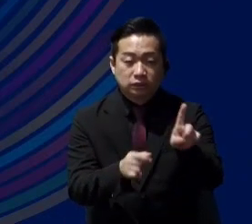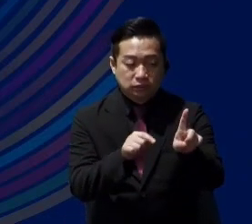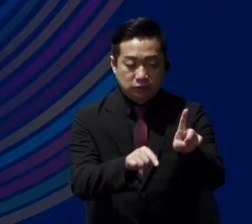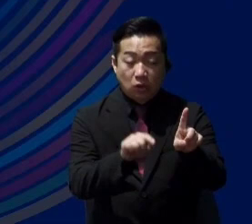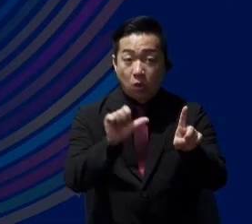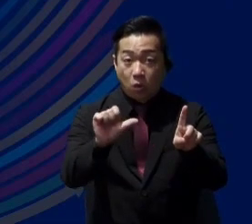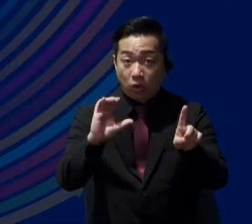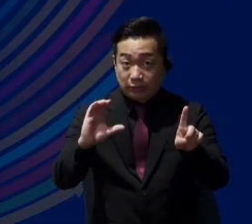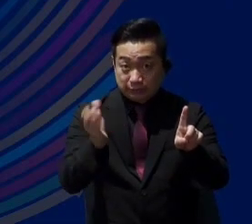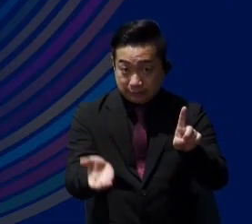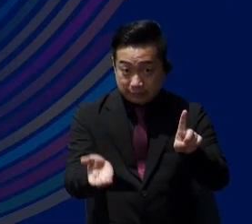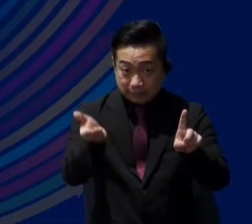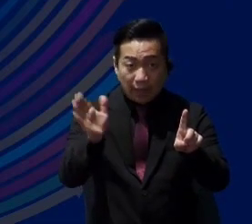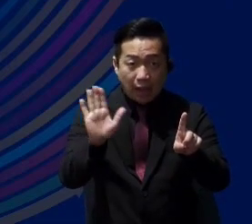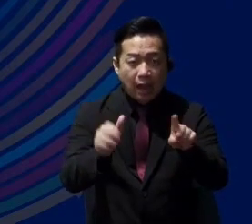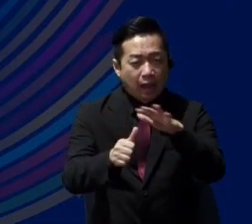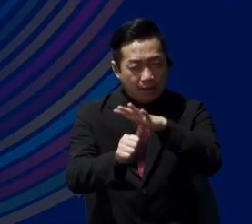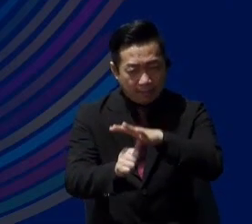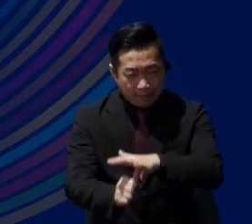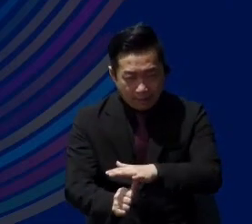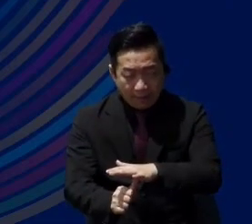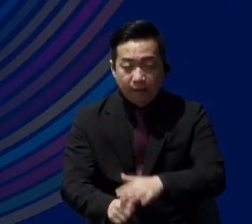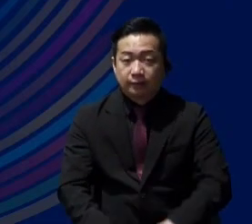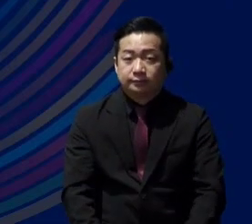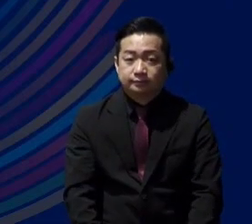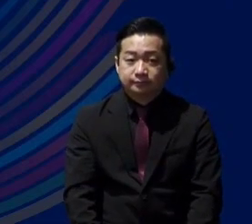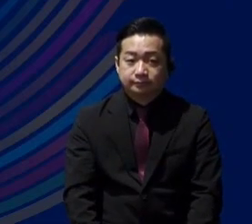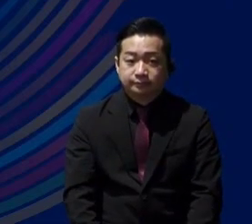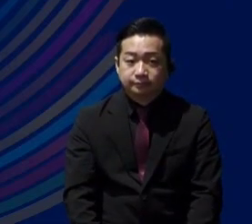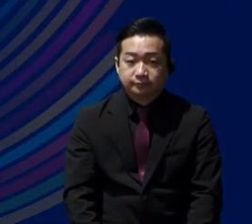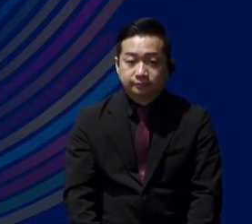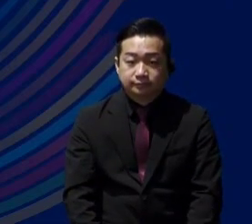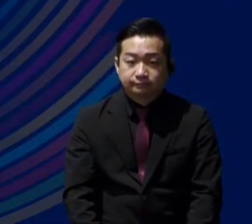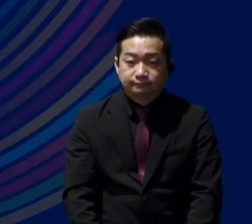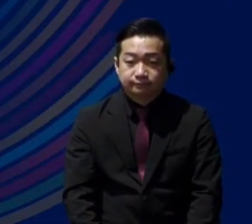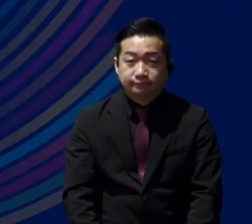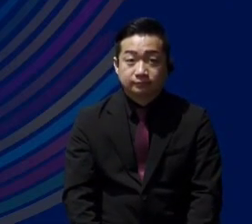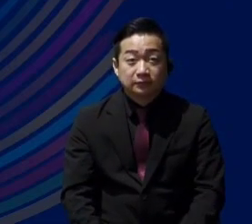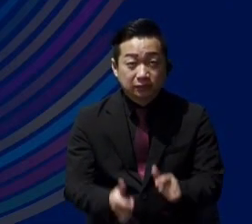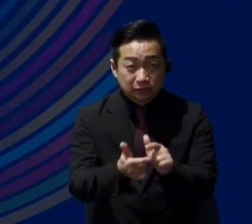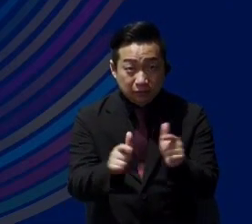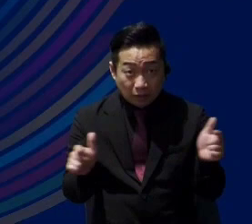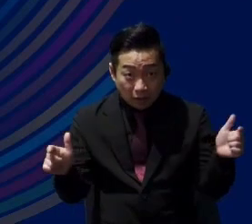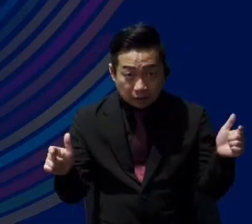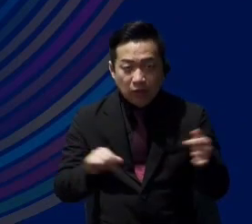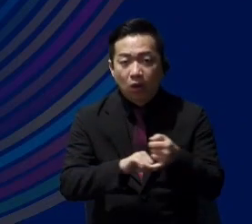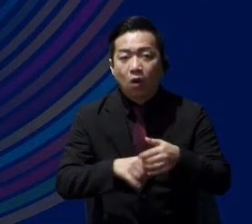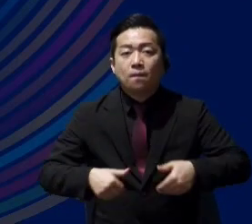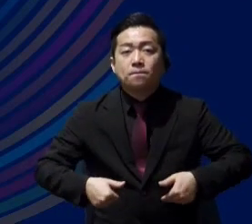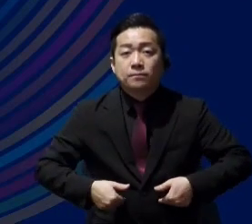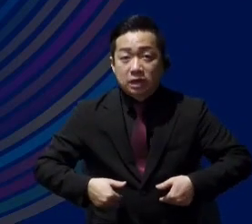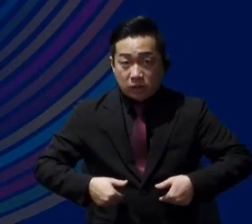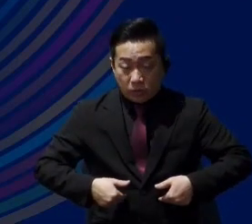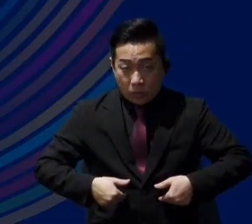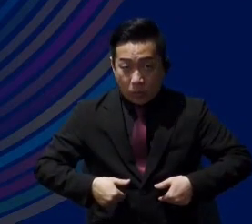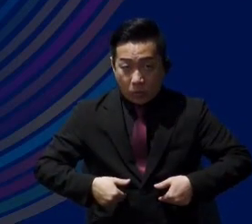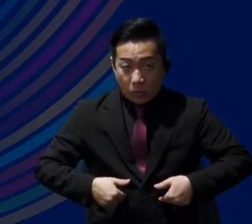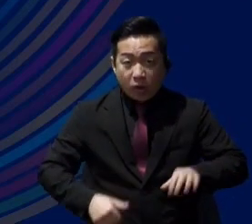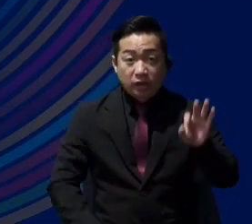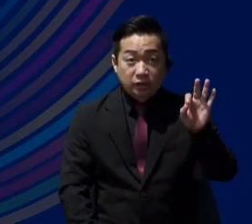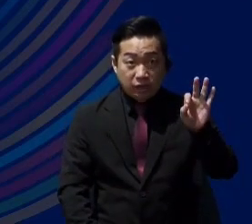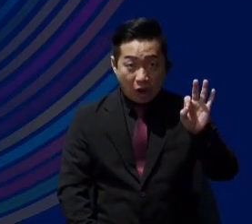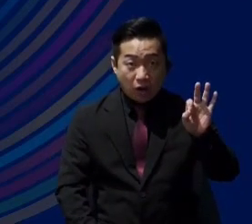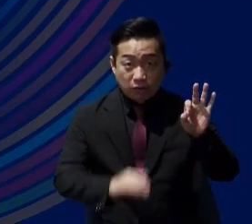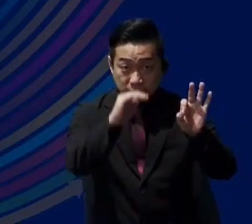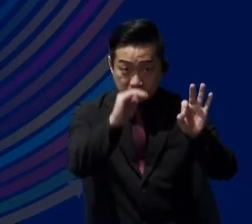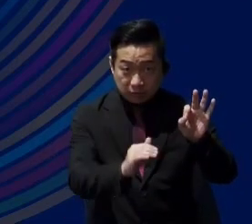health pressures? And these are 10 things that have come up by a group of people led by Arizona State University, Johan Rockström, and so